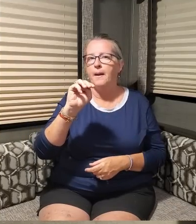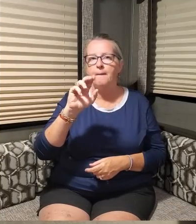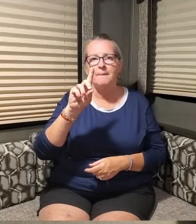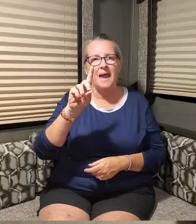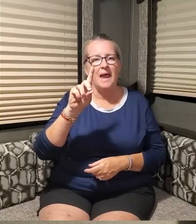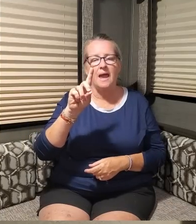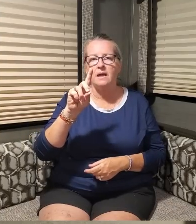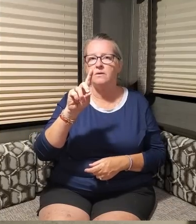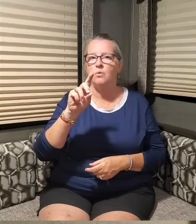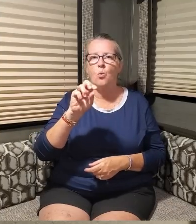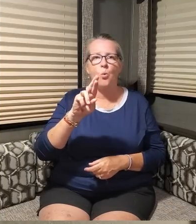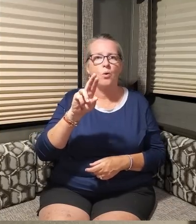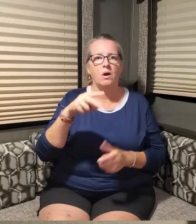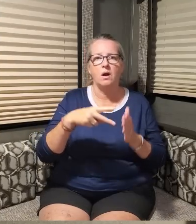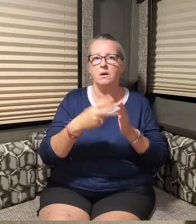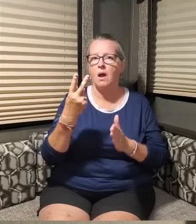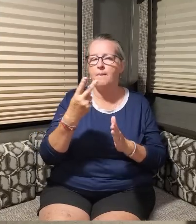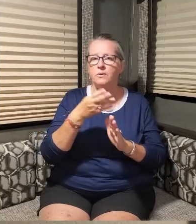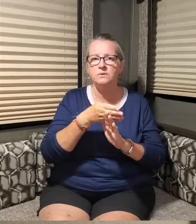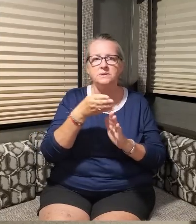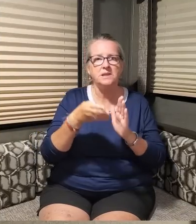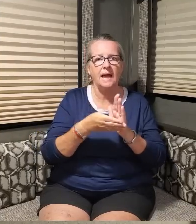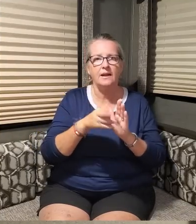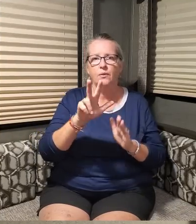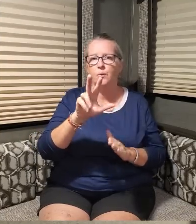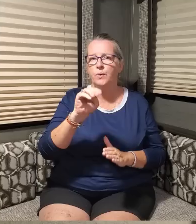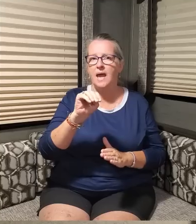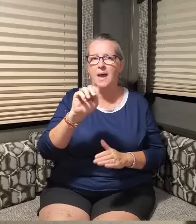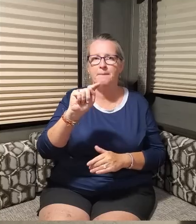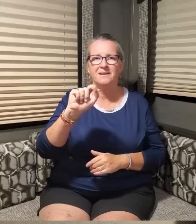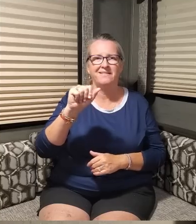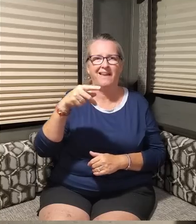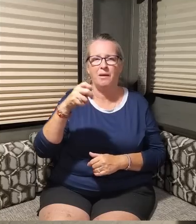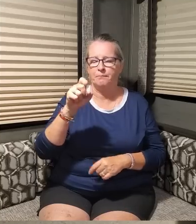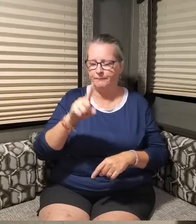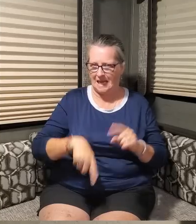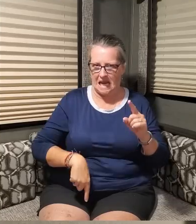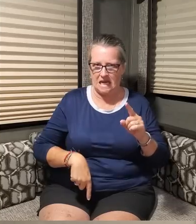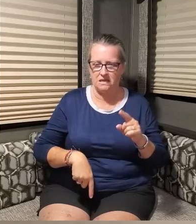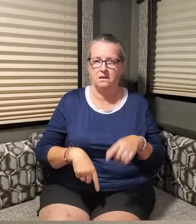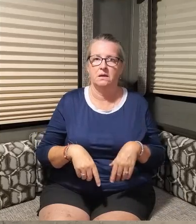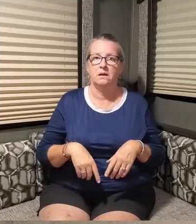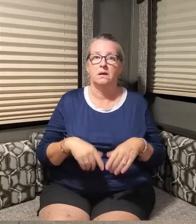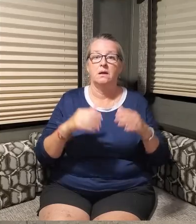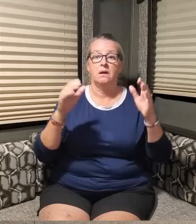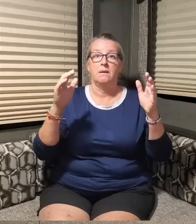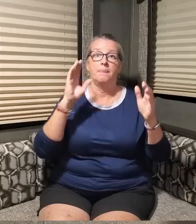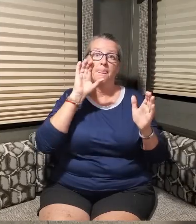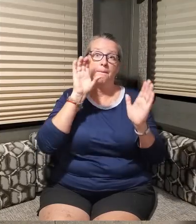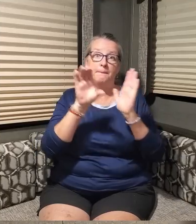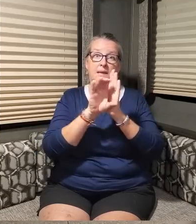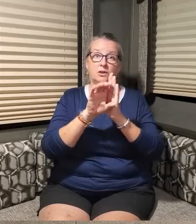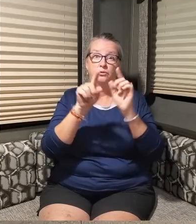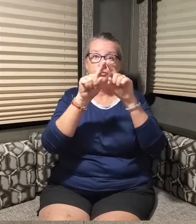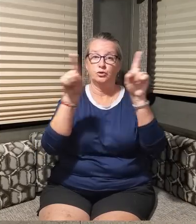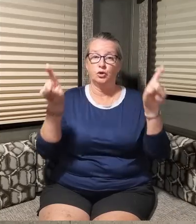or double-sided tape is going to help you with this. There's just no way. Now this picture here, a little heavier,